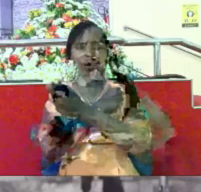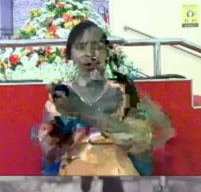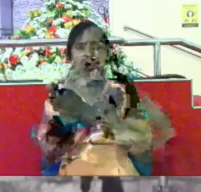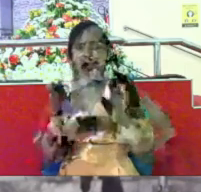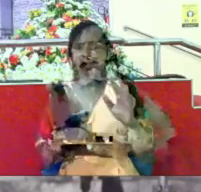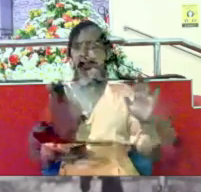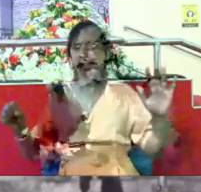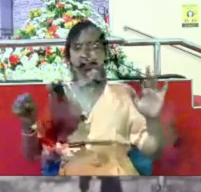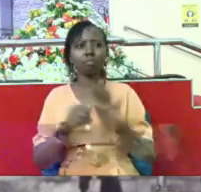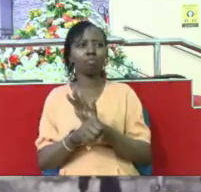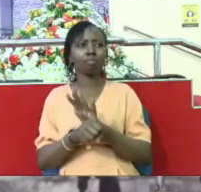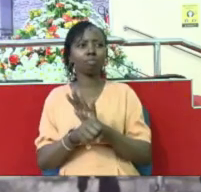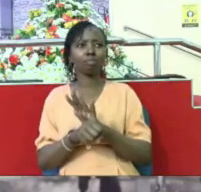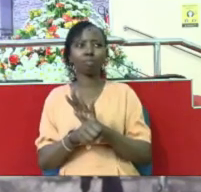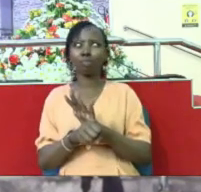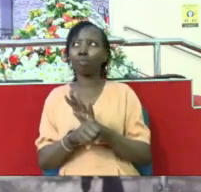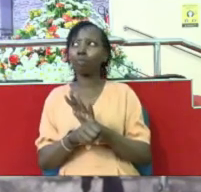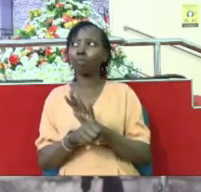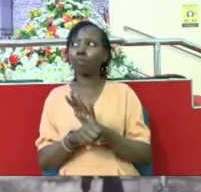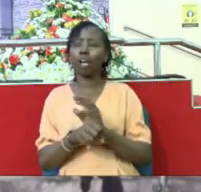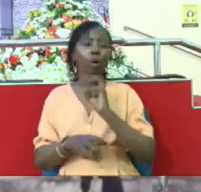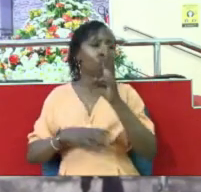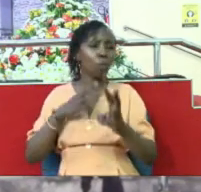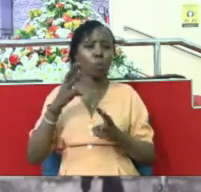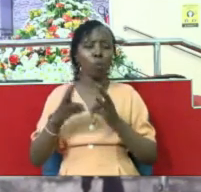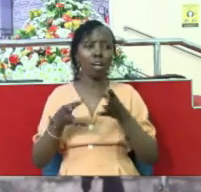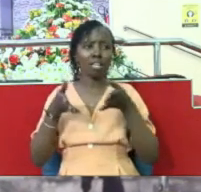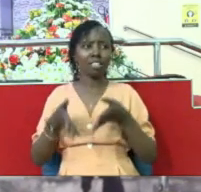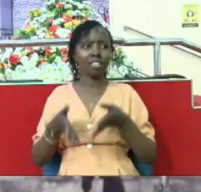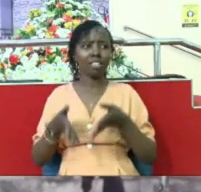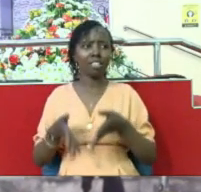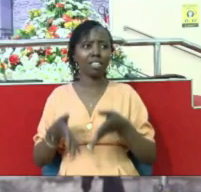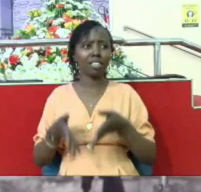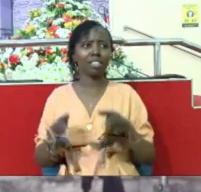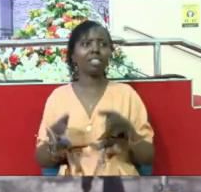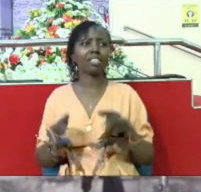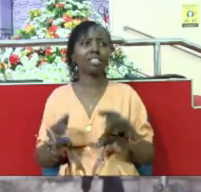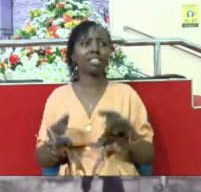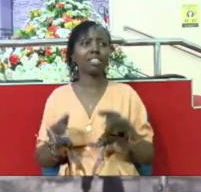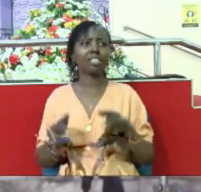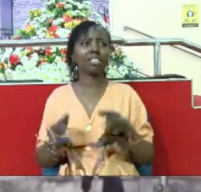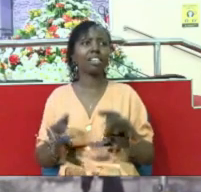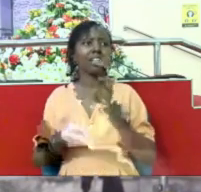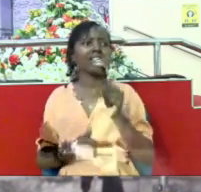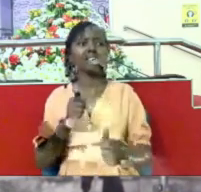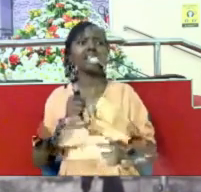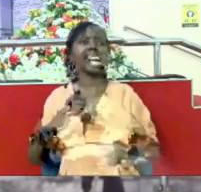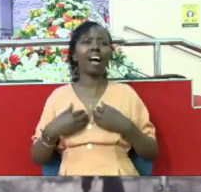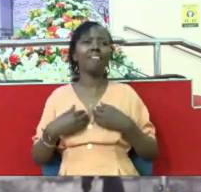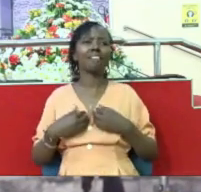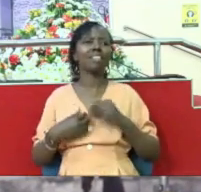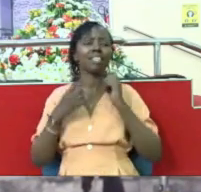This kind of the world. The fallen world. The corrupt world.